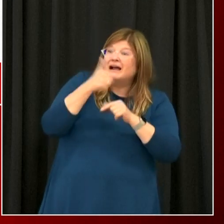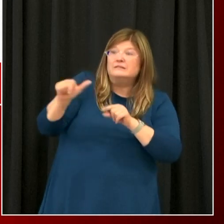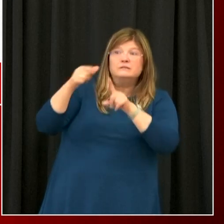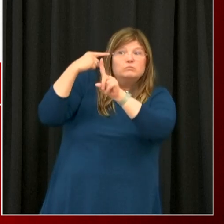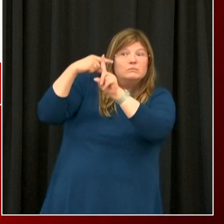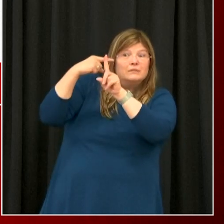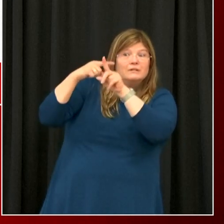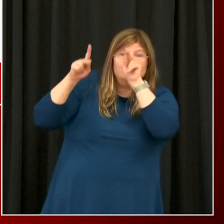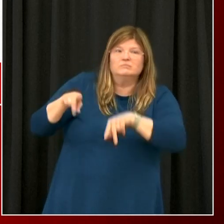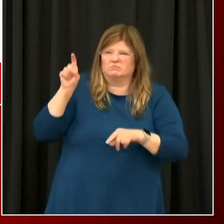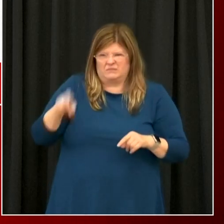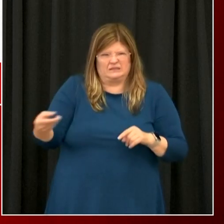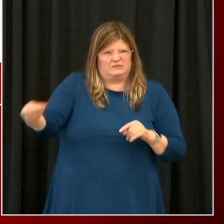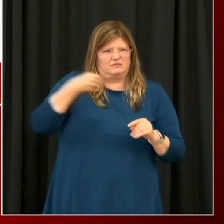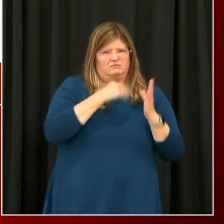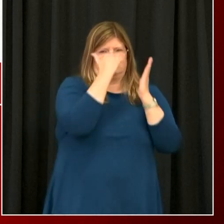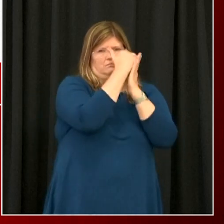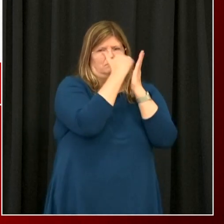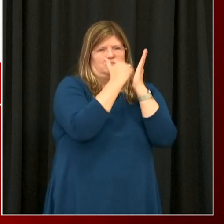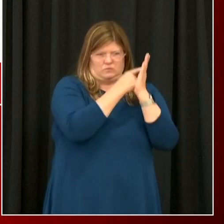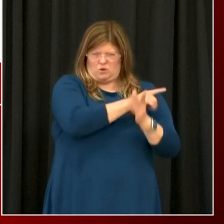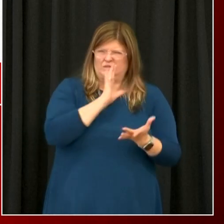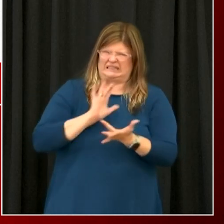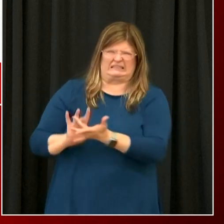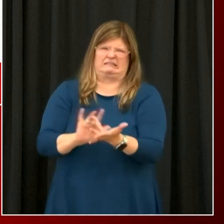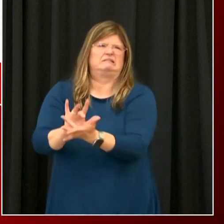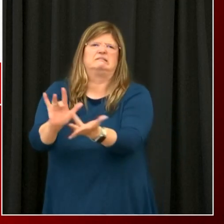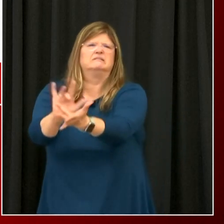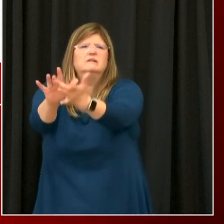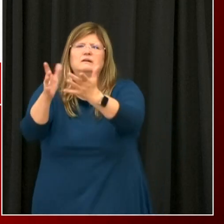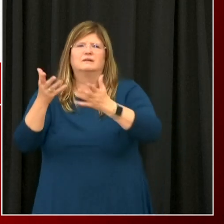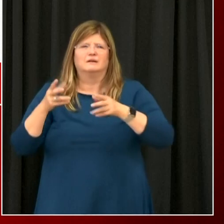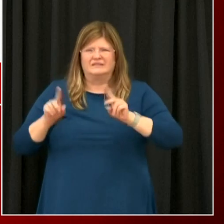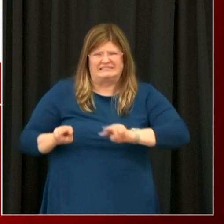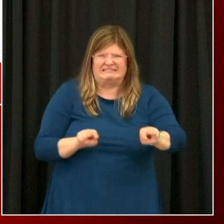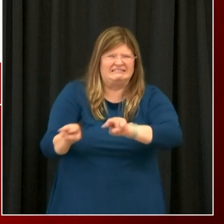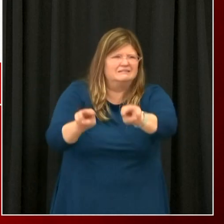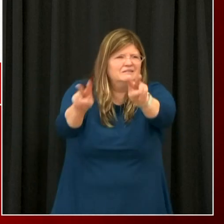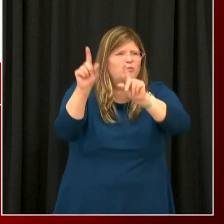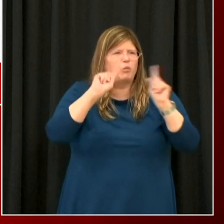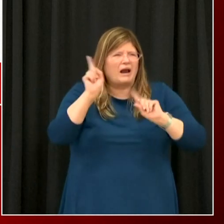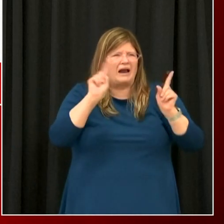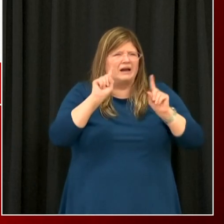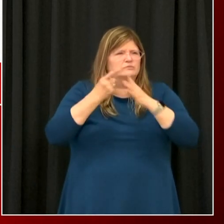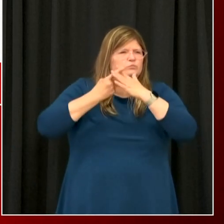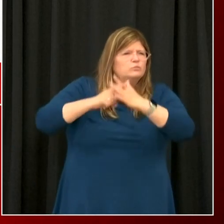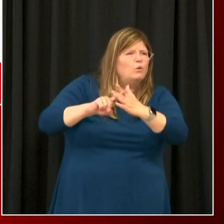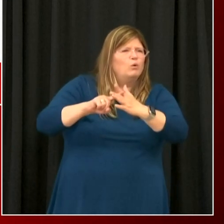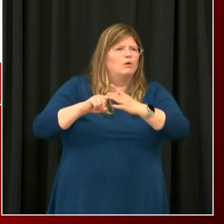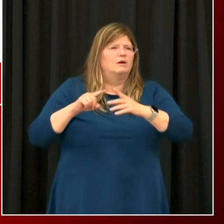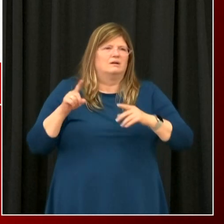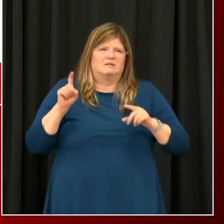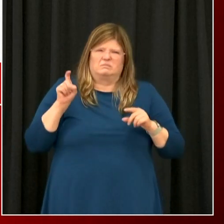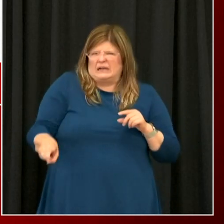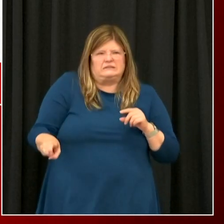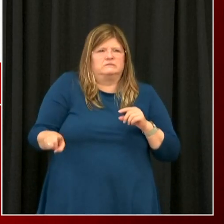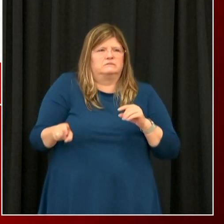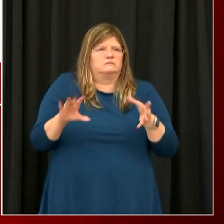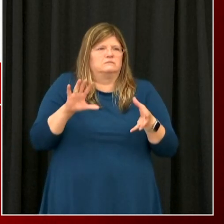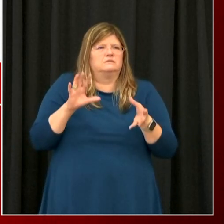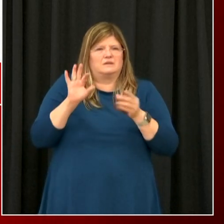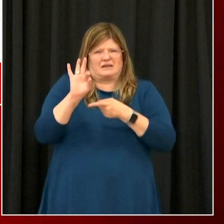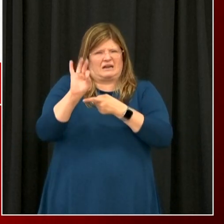those individuals within 2 days of being notified of who they are, and having that occur 90% of the time. You can